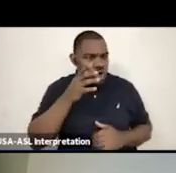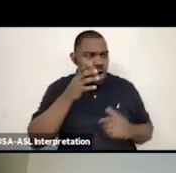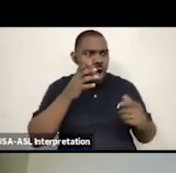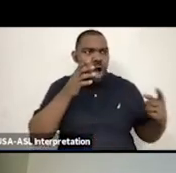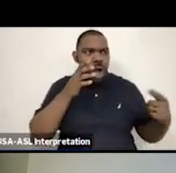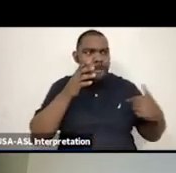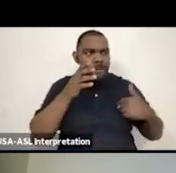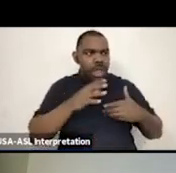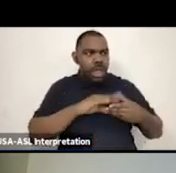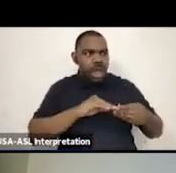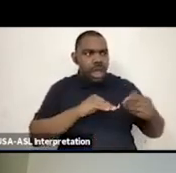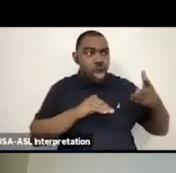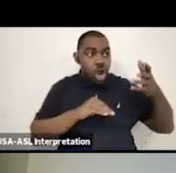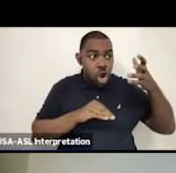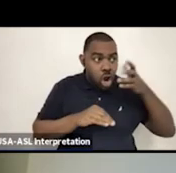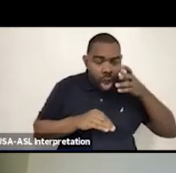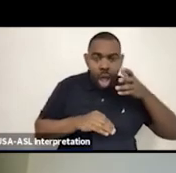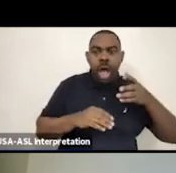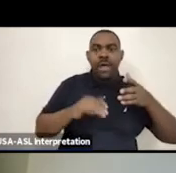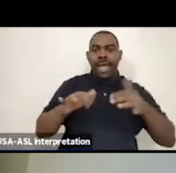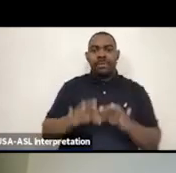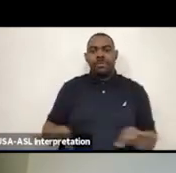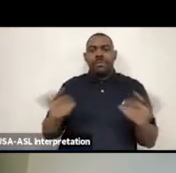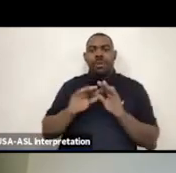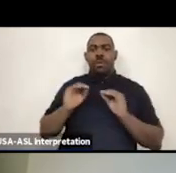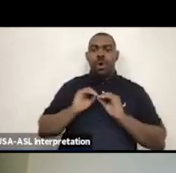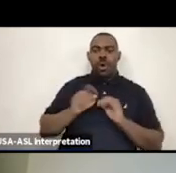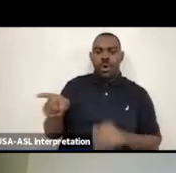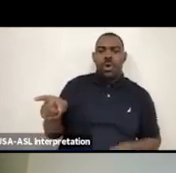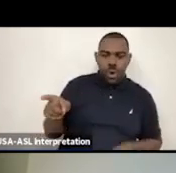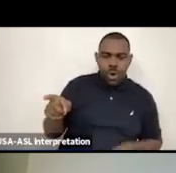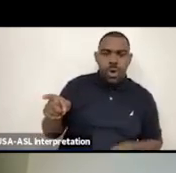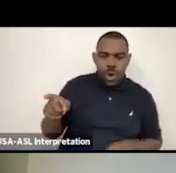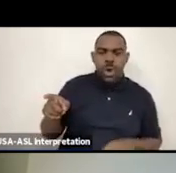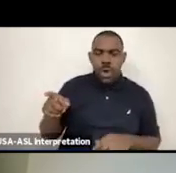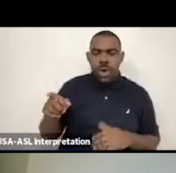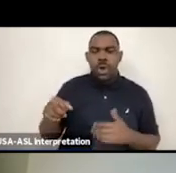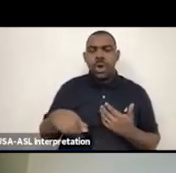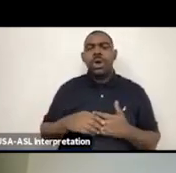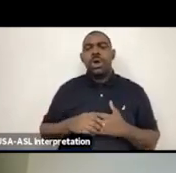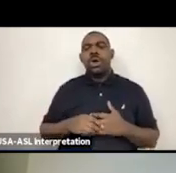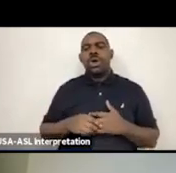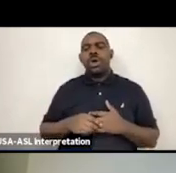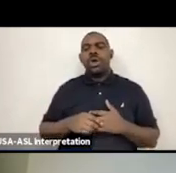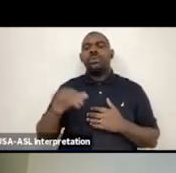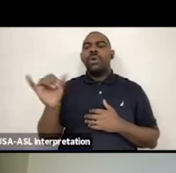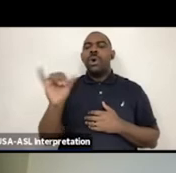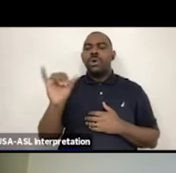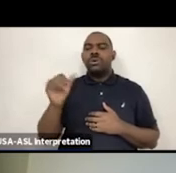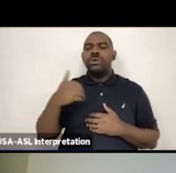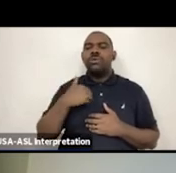for something, most of the time we can meet it, come pretty close to meeting it. And then there's